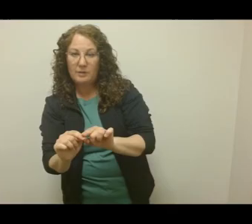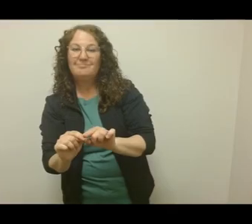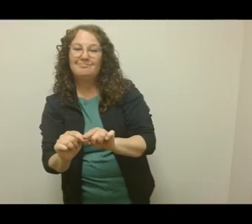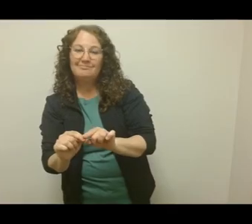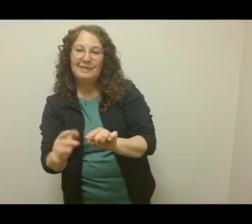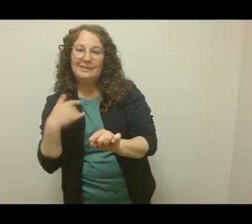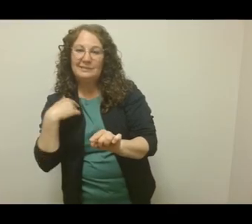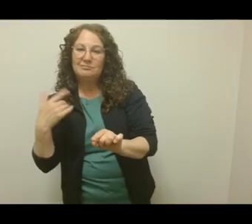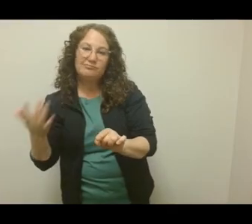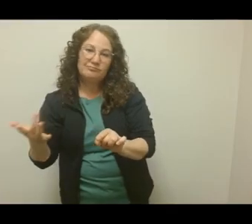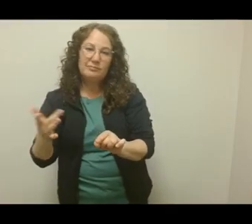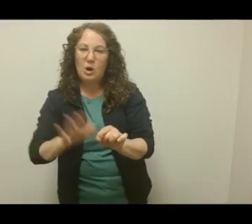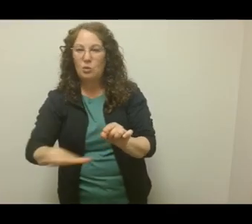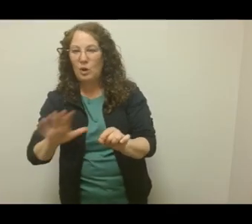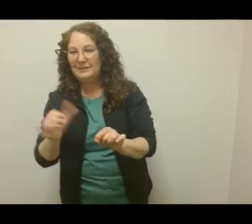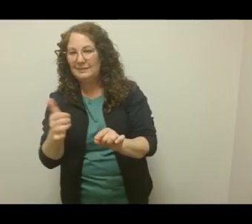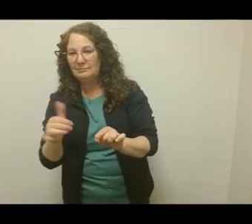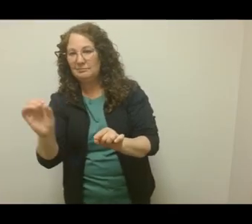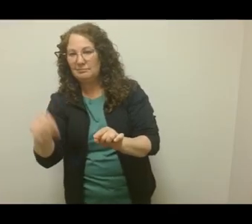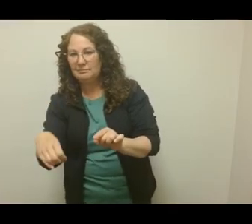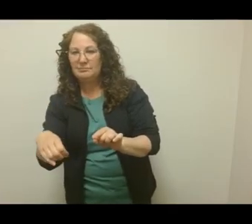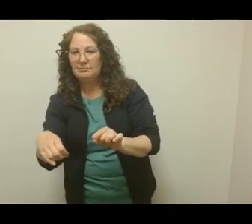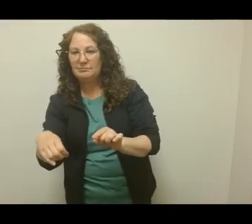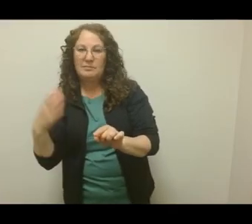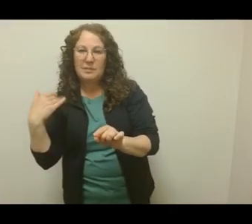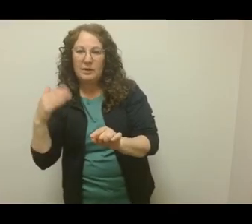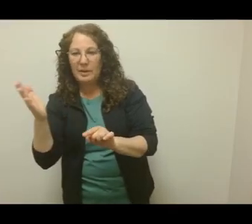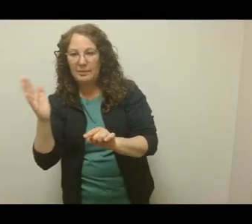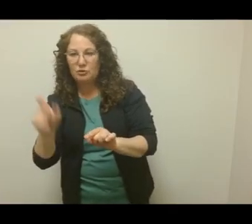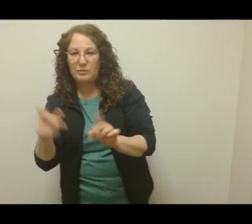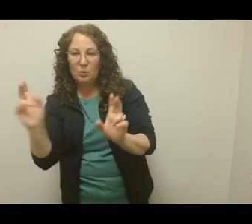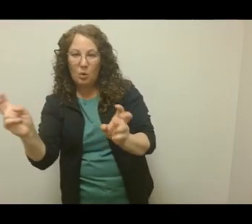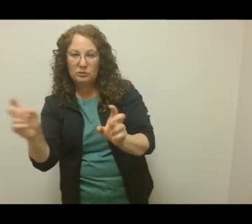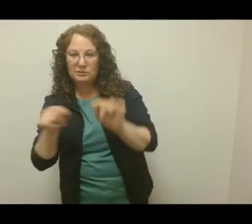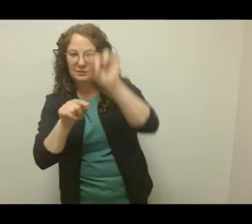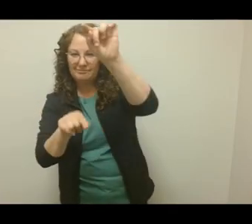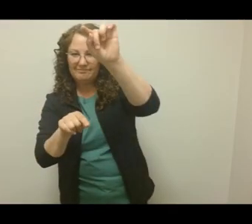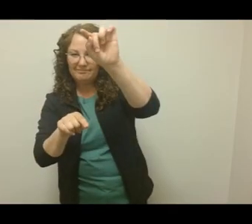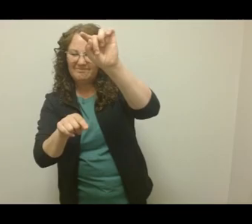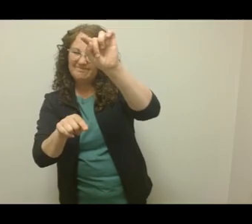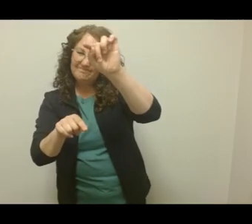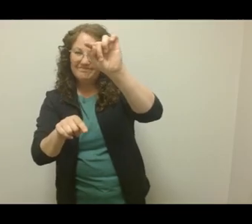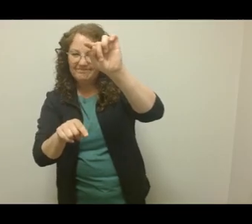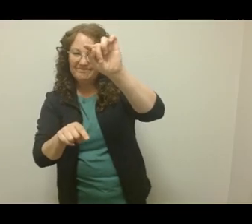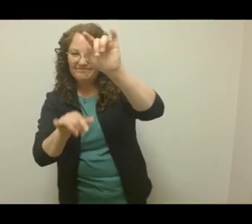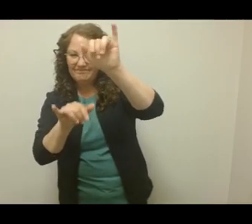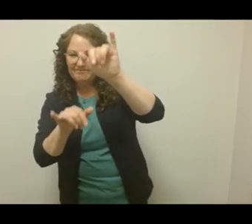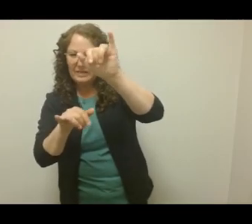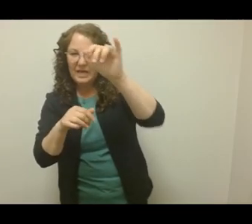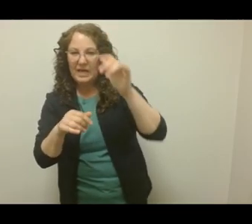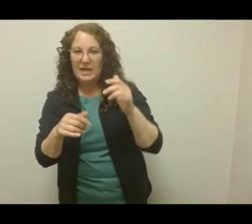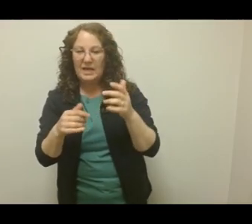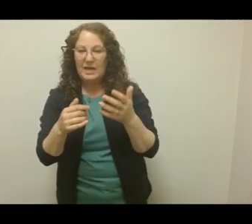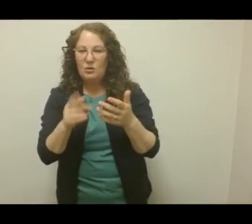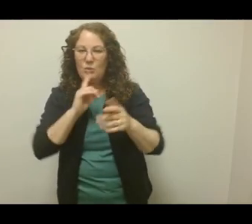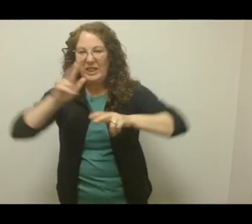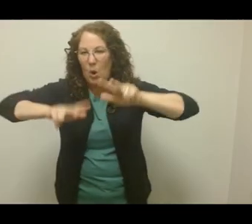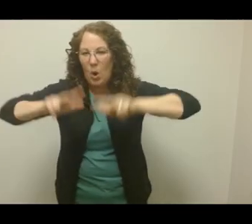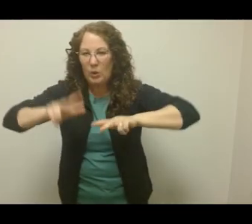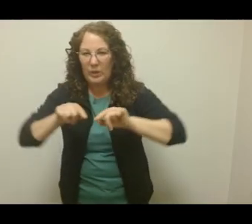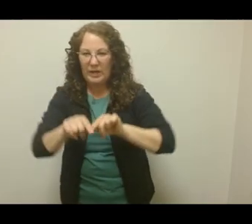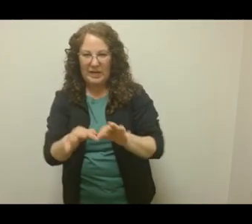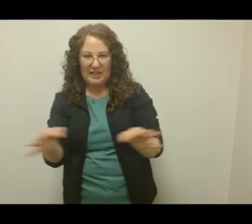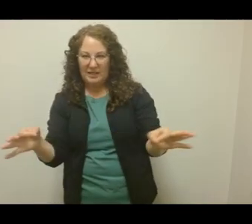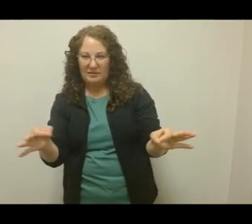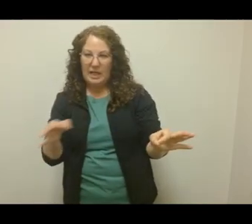that simply approximately 10% of your last paper should be quotes. You might notice there that that's a little bit of an awkward phrase. It is